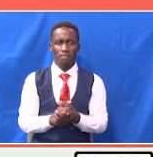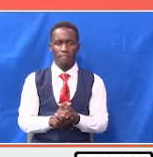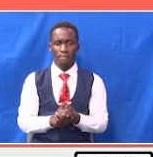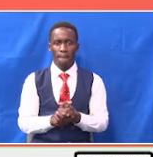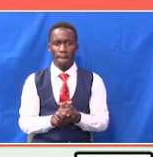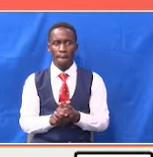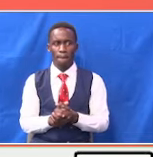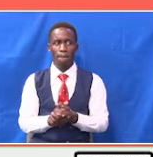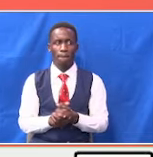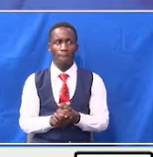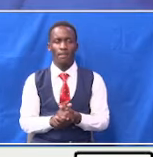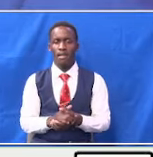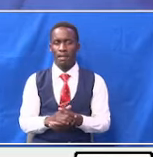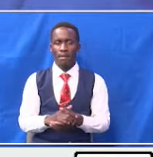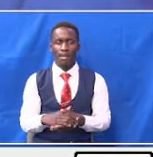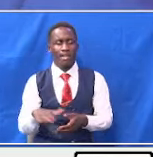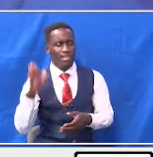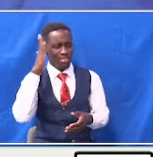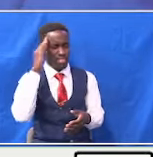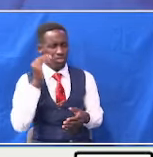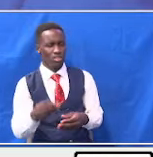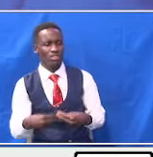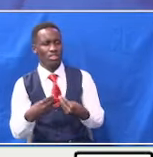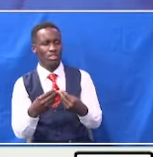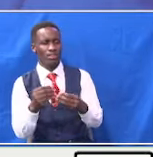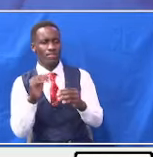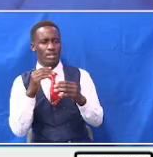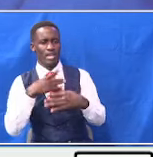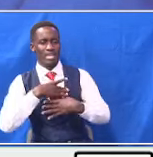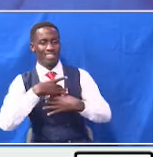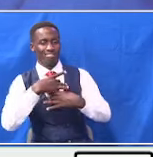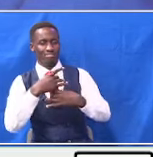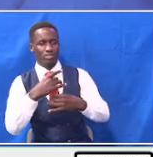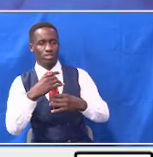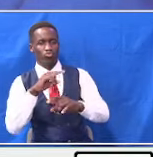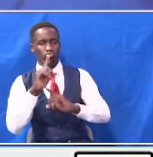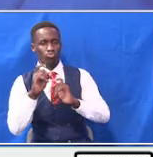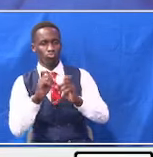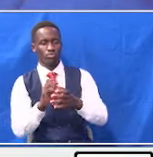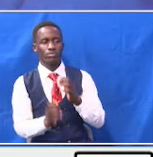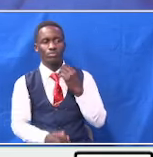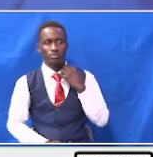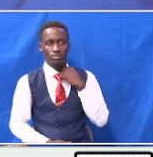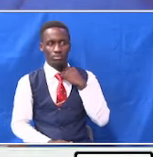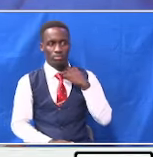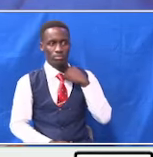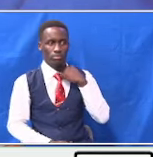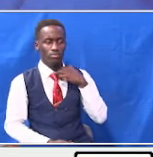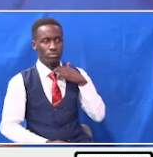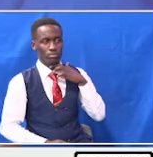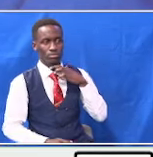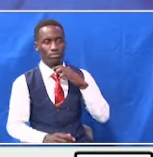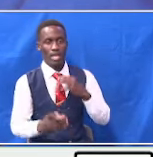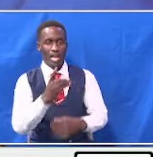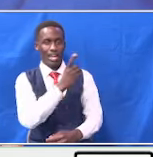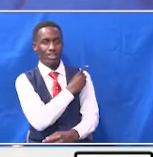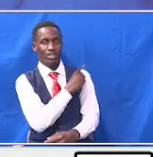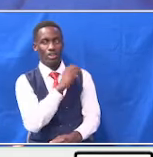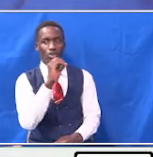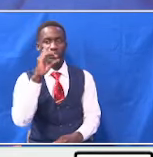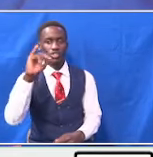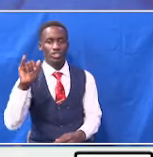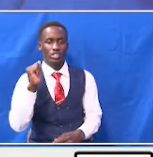All right. I think you raised some interesting questions. I want to bring you in, Dr. Ojiambo. There was a point in the speech